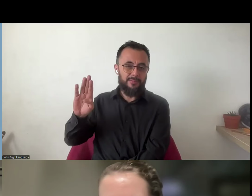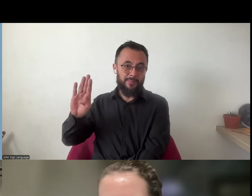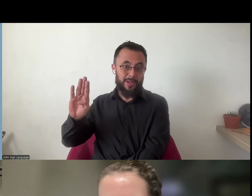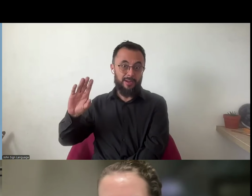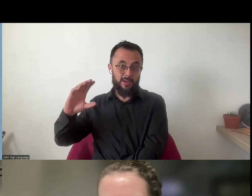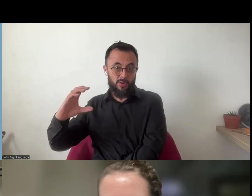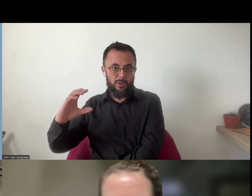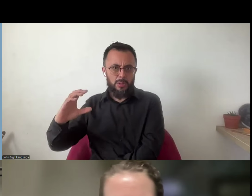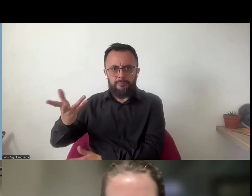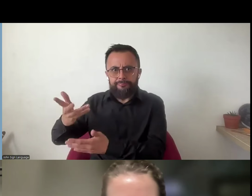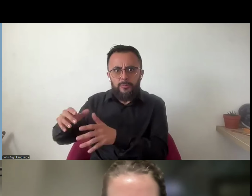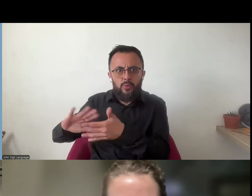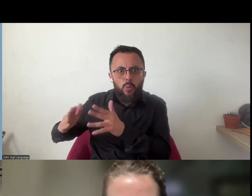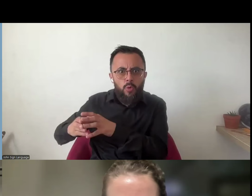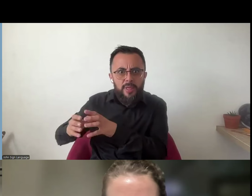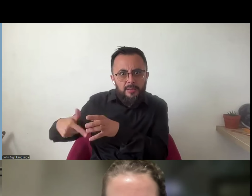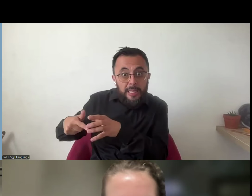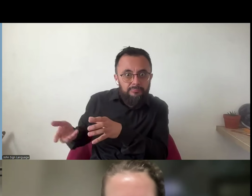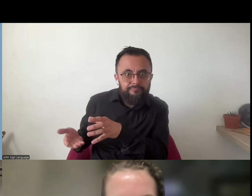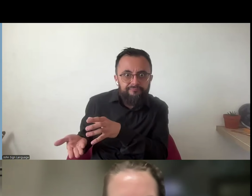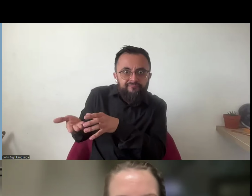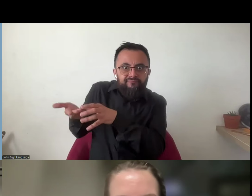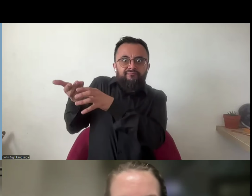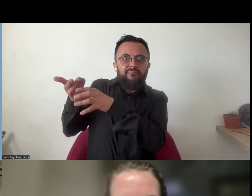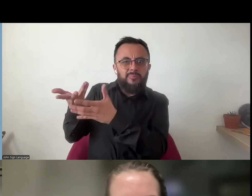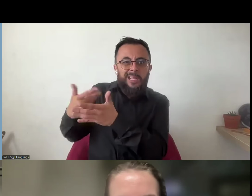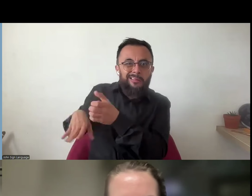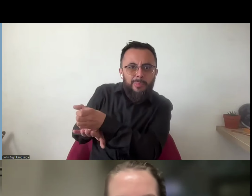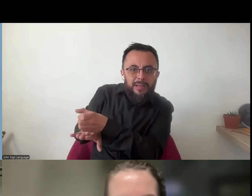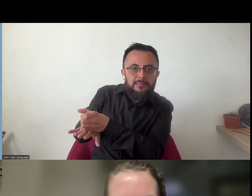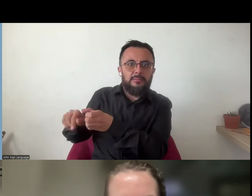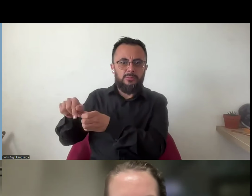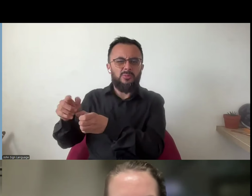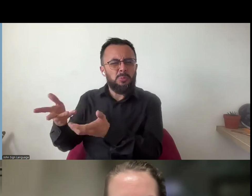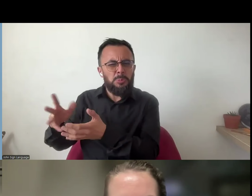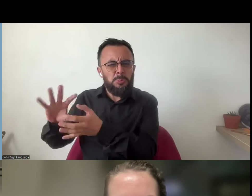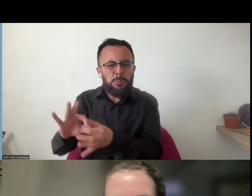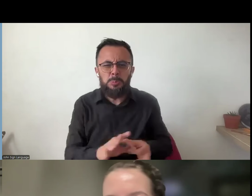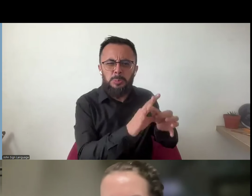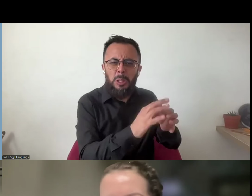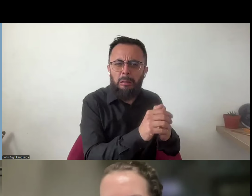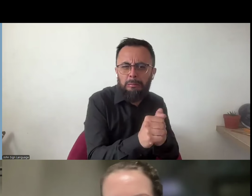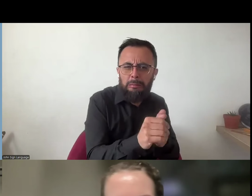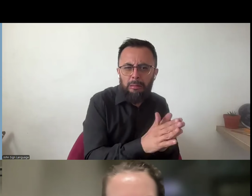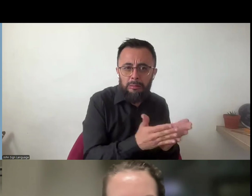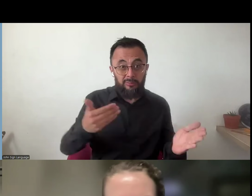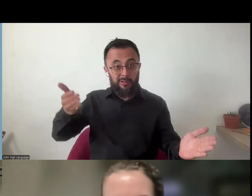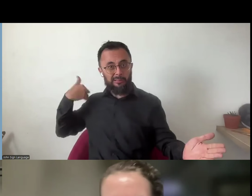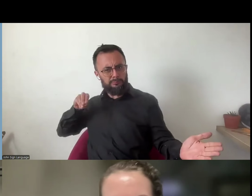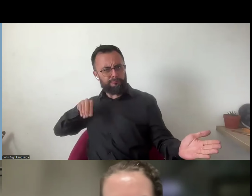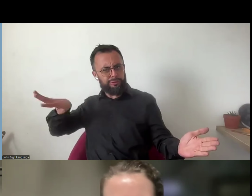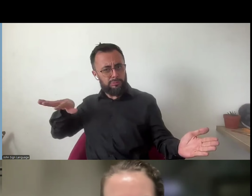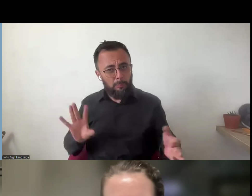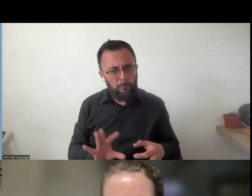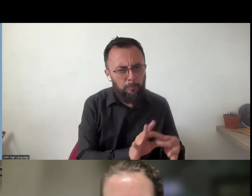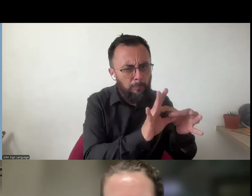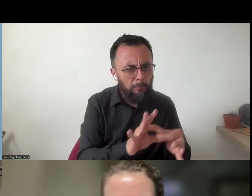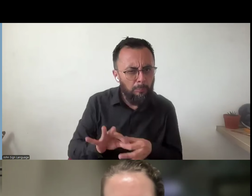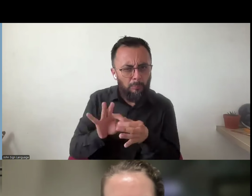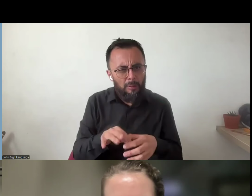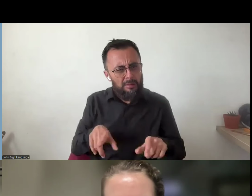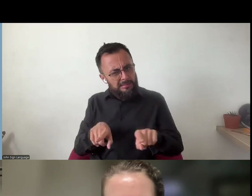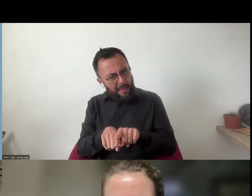being relación based on the entre esta guía, community? esta herramienta Melanie, y is there a la relationship between herramienta que this nos guide ayudan and sobre the la rehabilitación tool